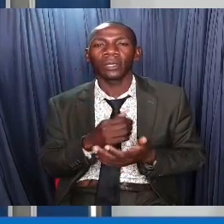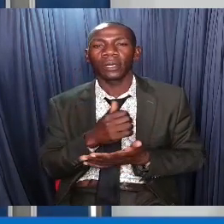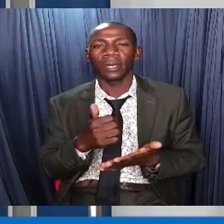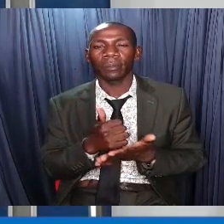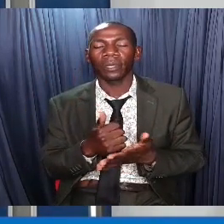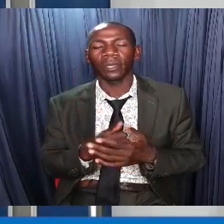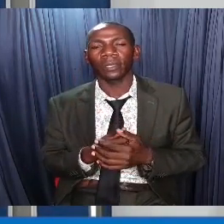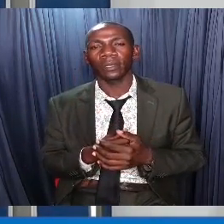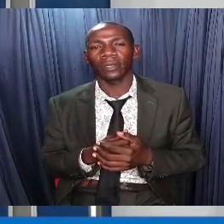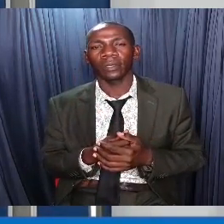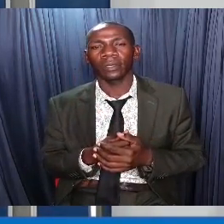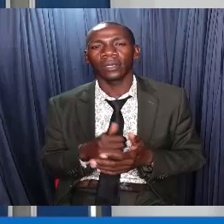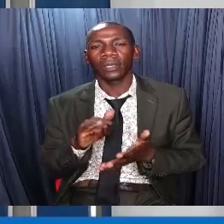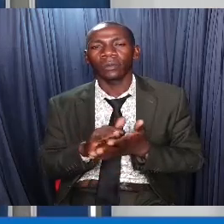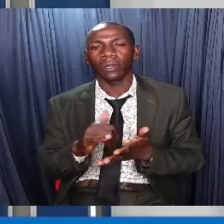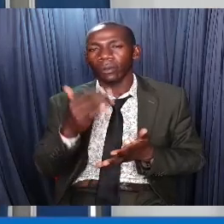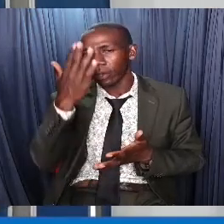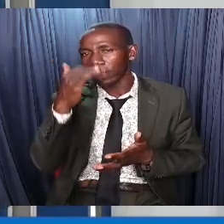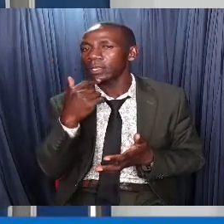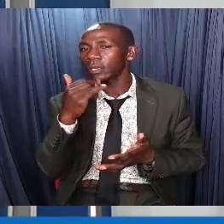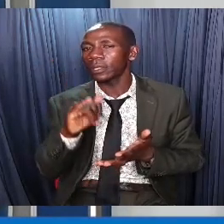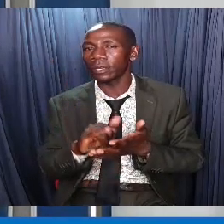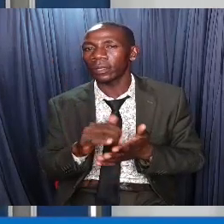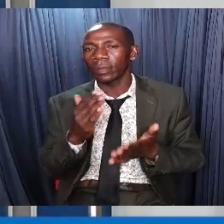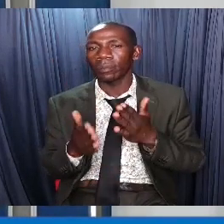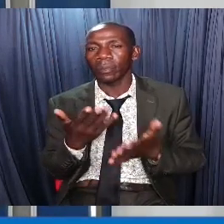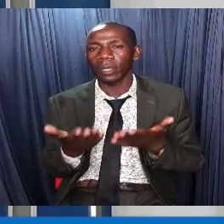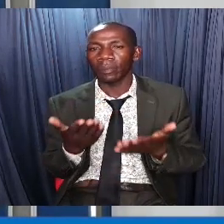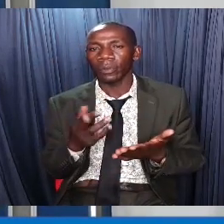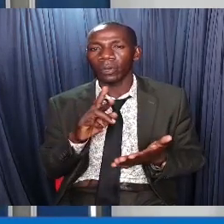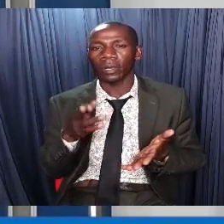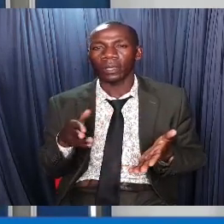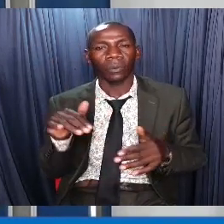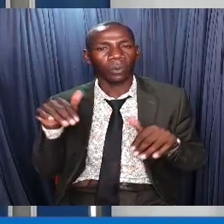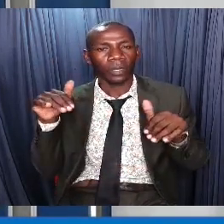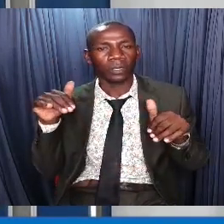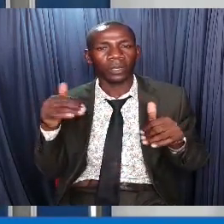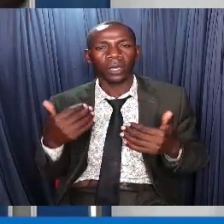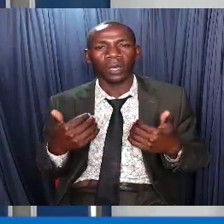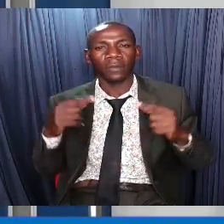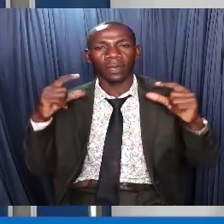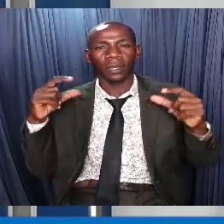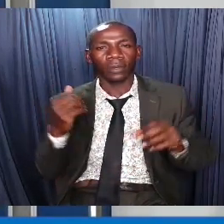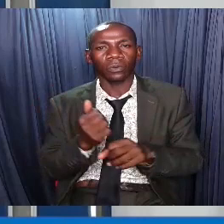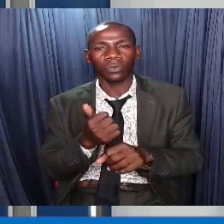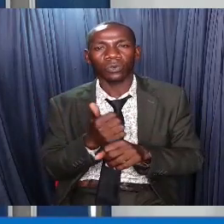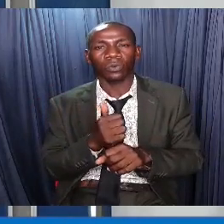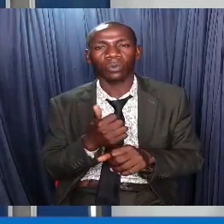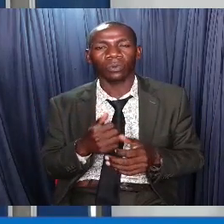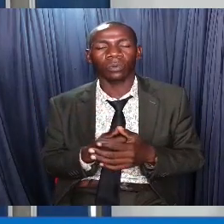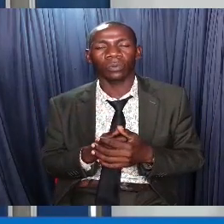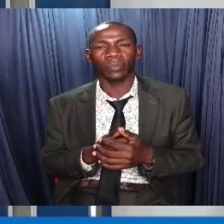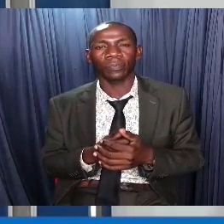Amen. Amen. Ndio nimekuambia. That's what I've told you. Waweza kuwa humu wangoja. You may be here. Uende upate kazi kubwa. Waiting for the white collar